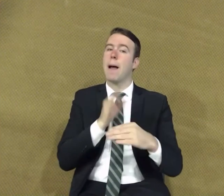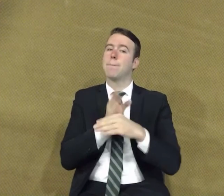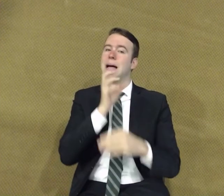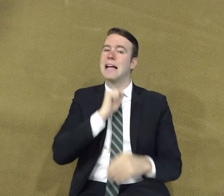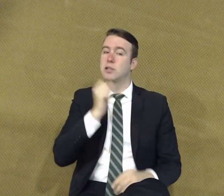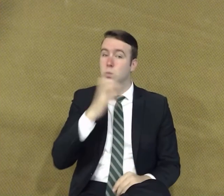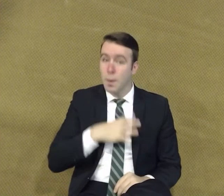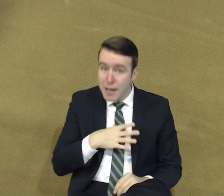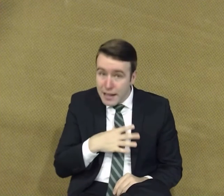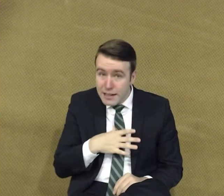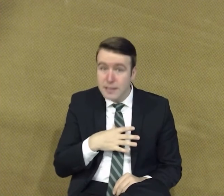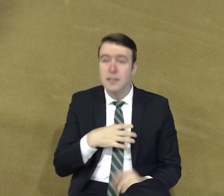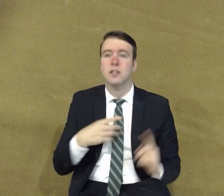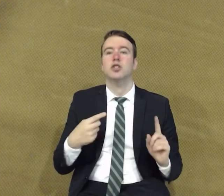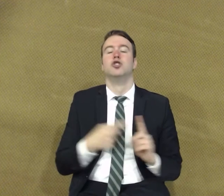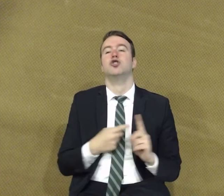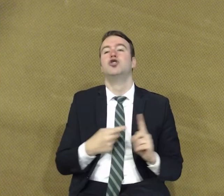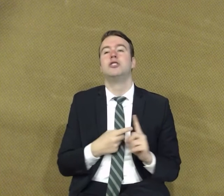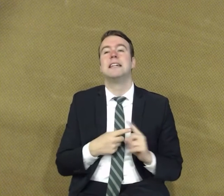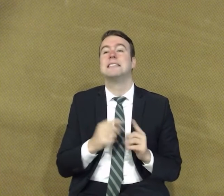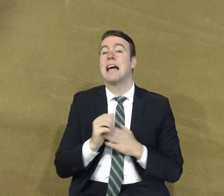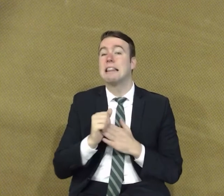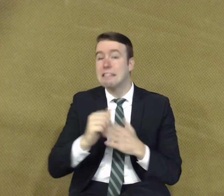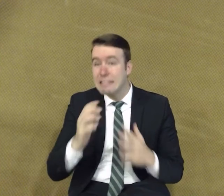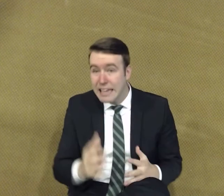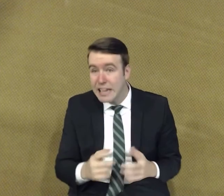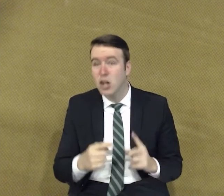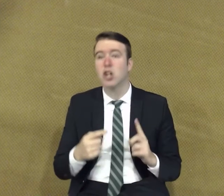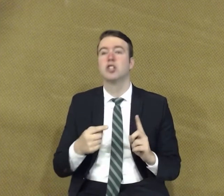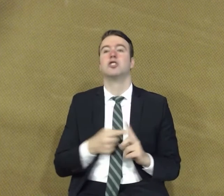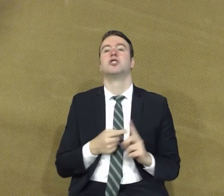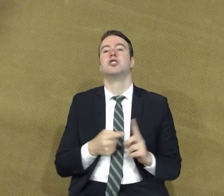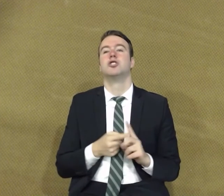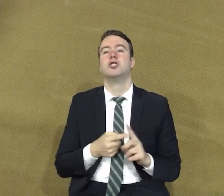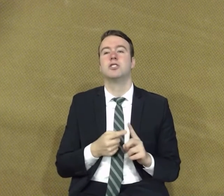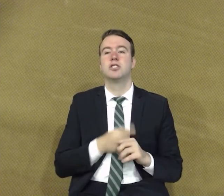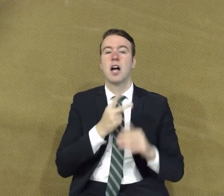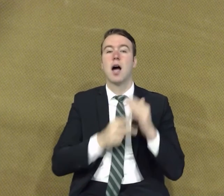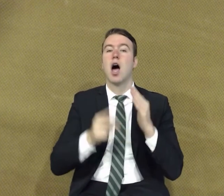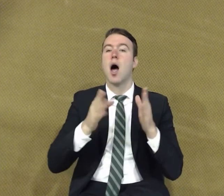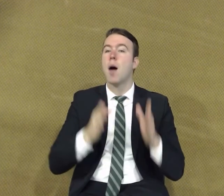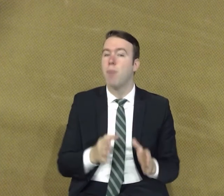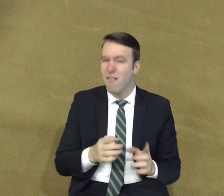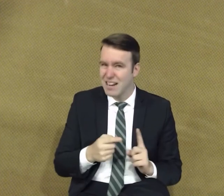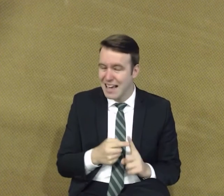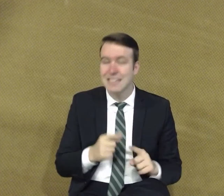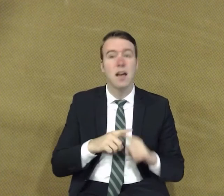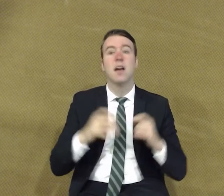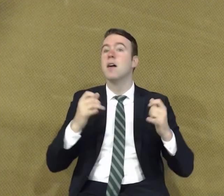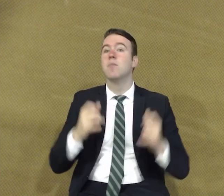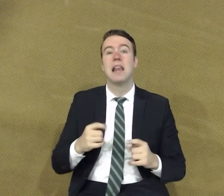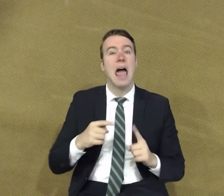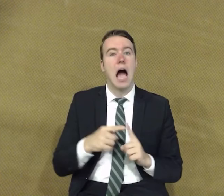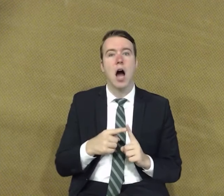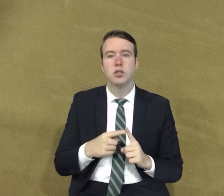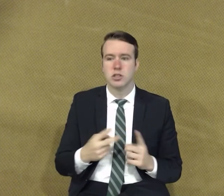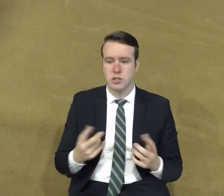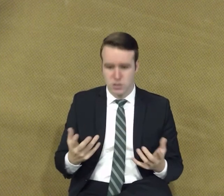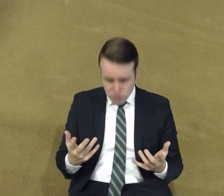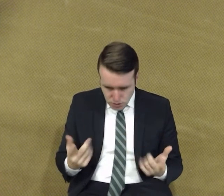middle-aged woman. She is a leader. She is a prophetess. But now she